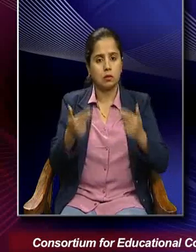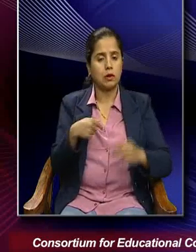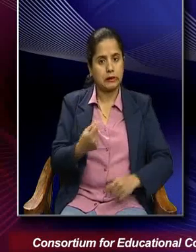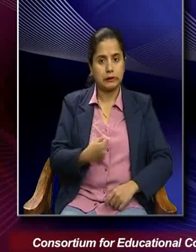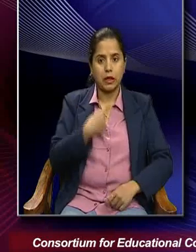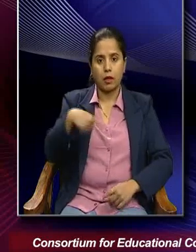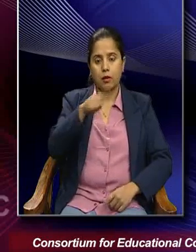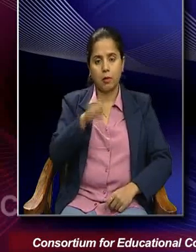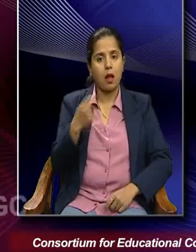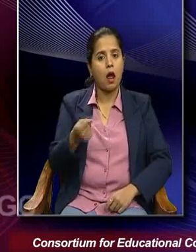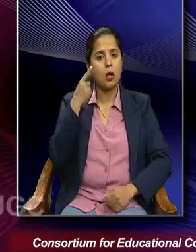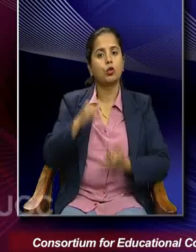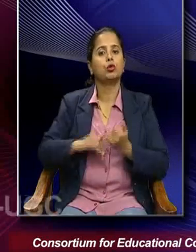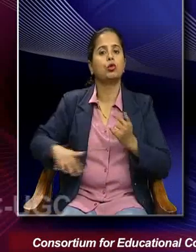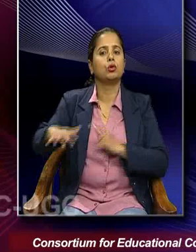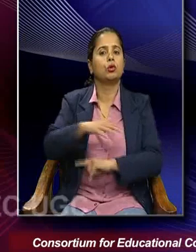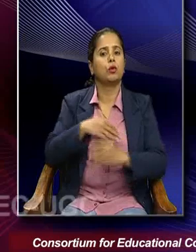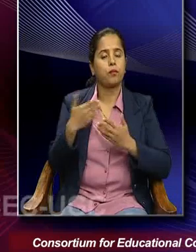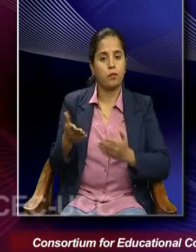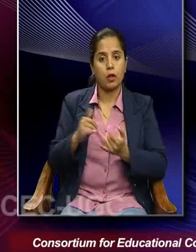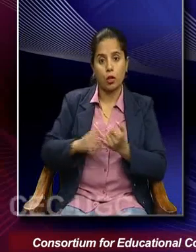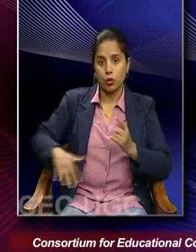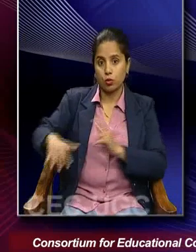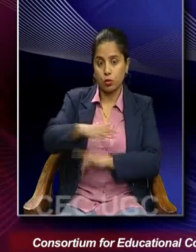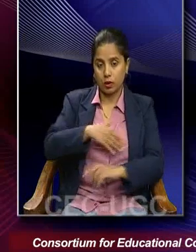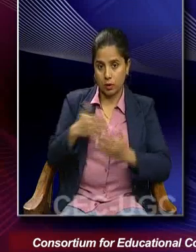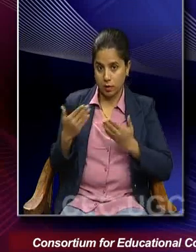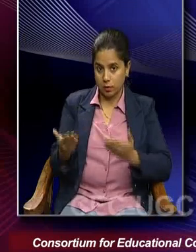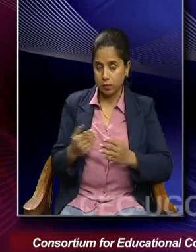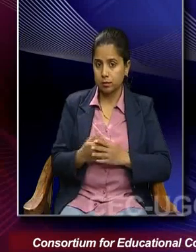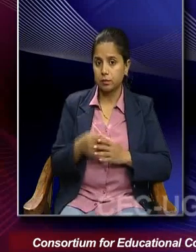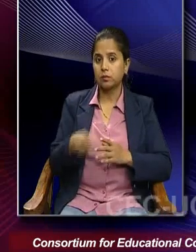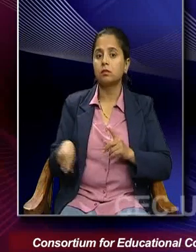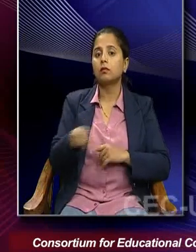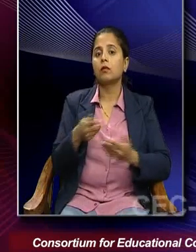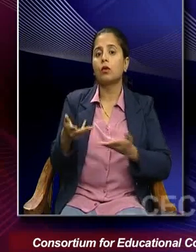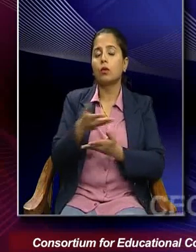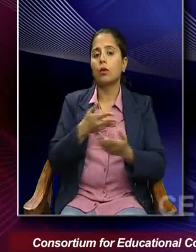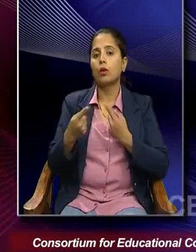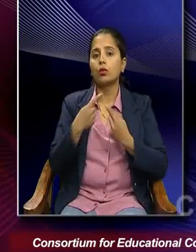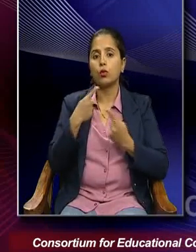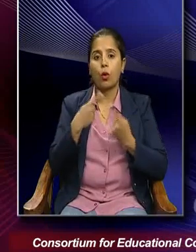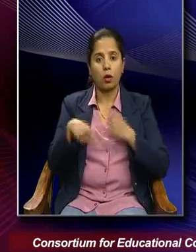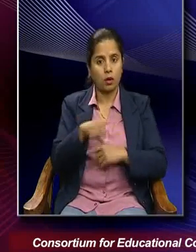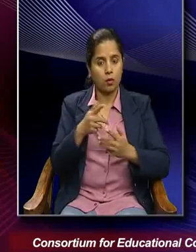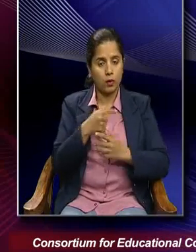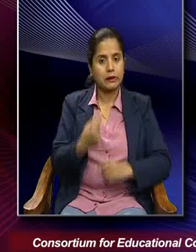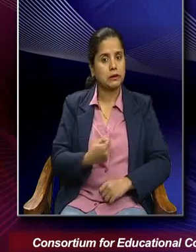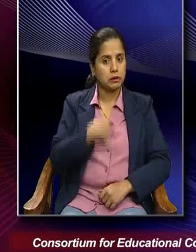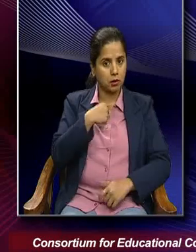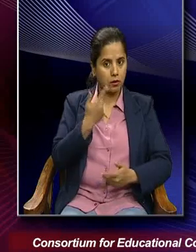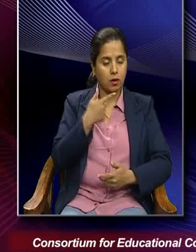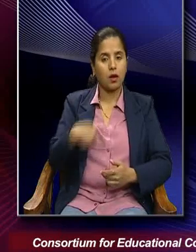to conform to the social norm, and socialization through play, game helps in